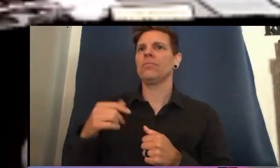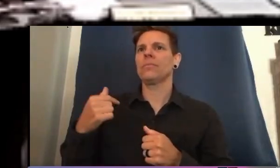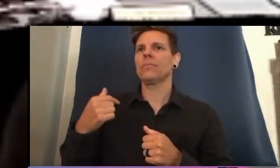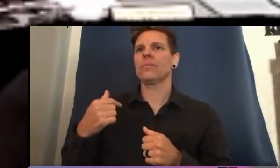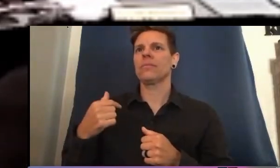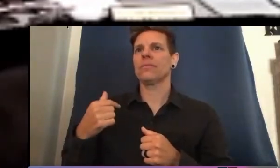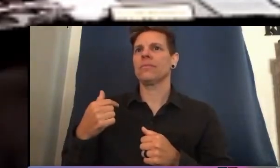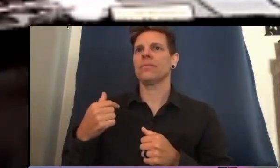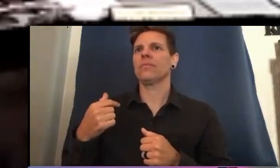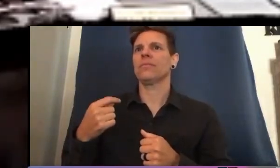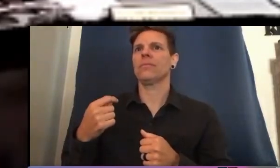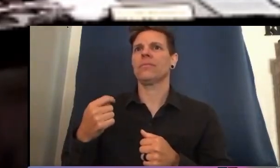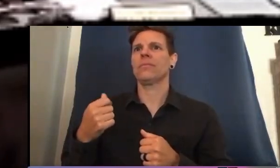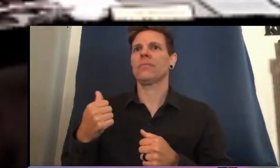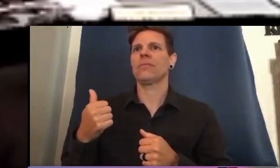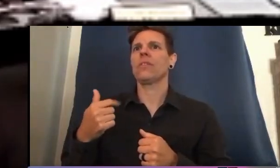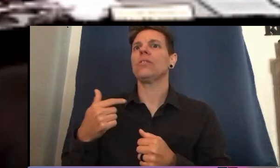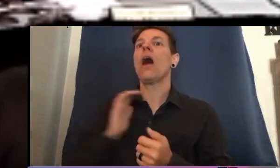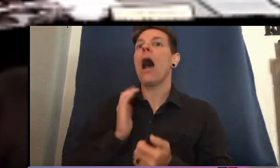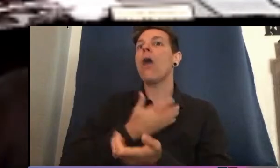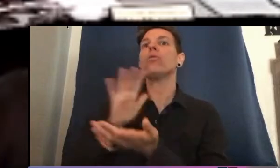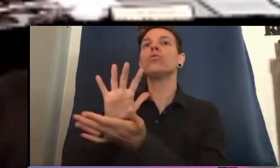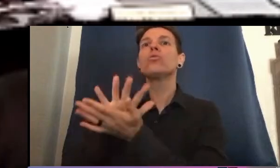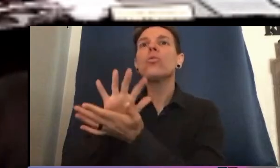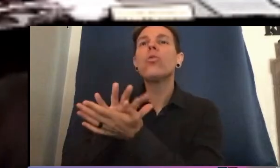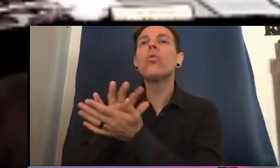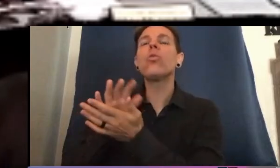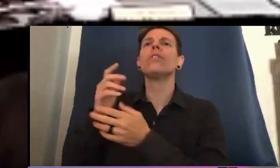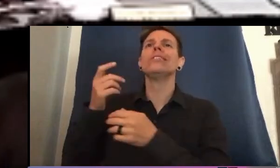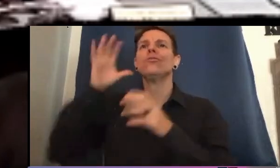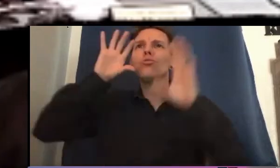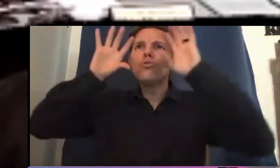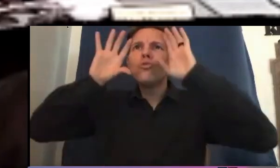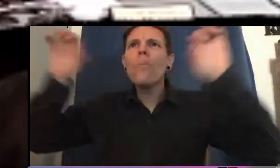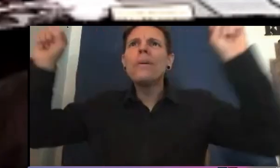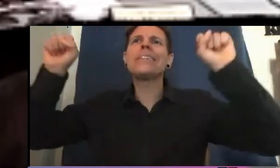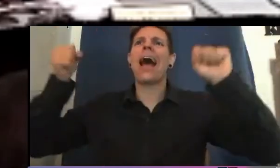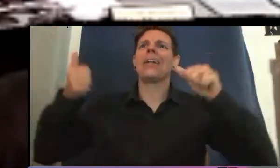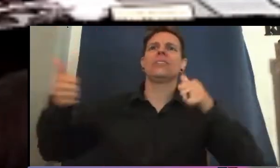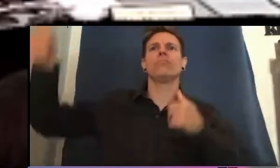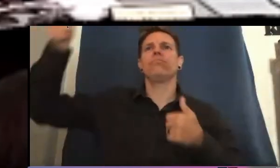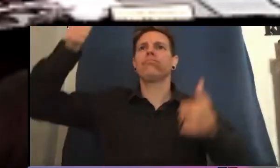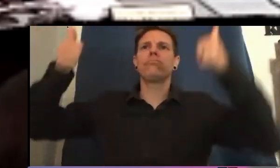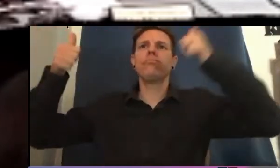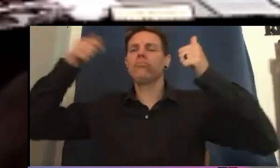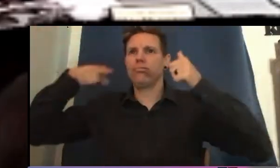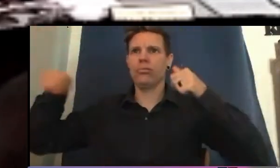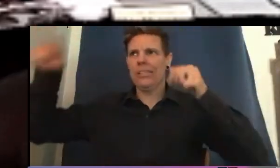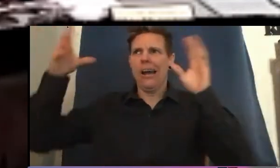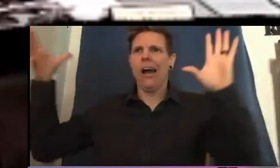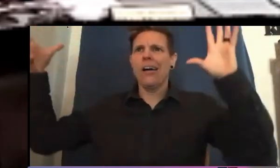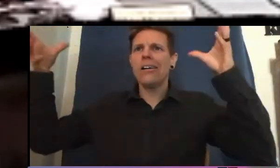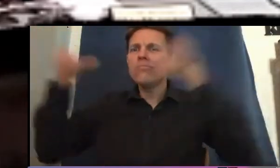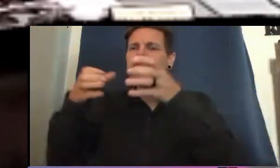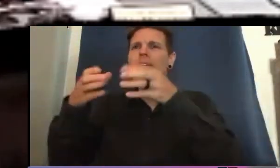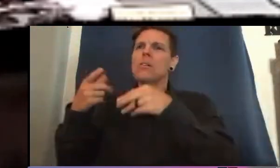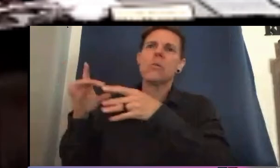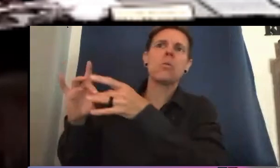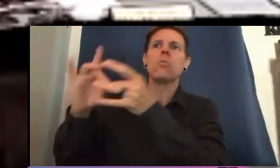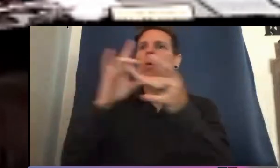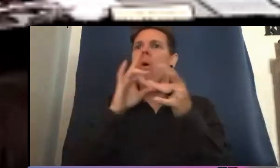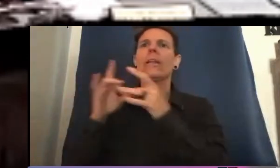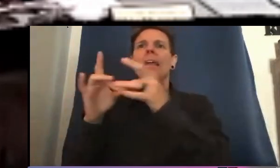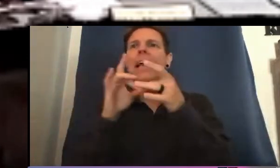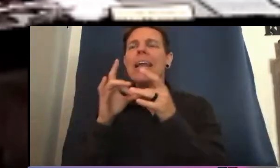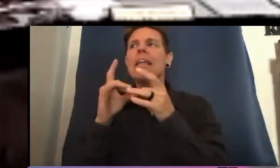school team responding to COVID, which includes designated COVID coordinators from public, private, and charter schools